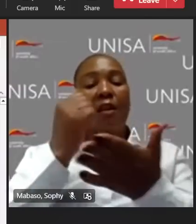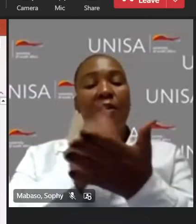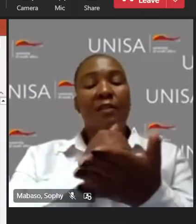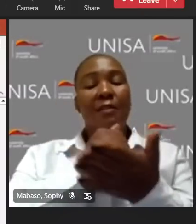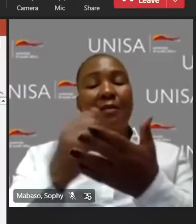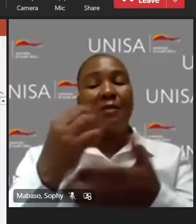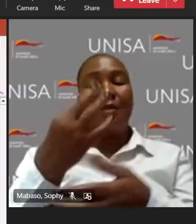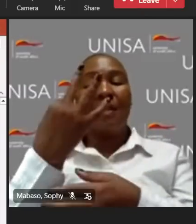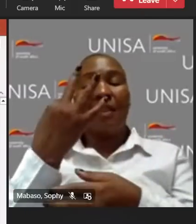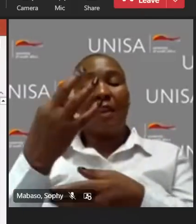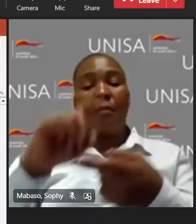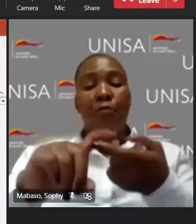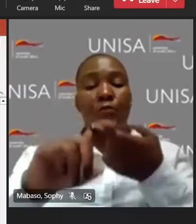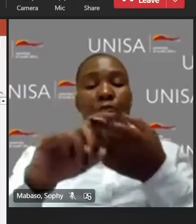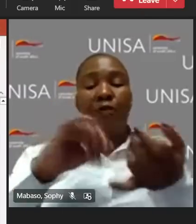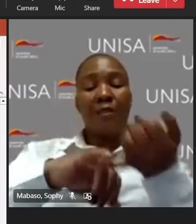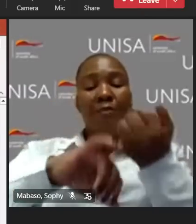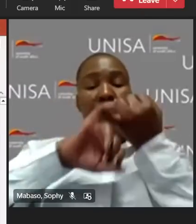modules